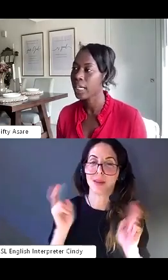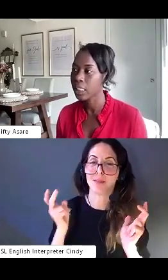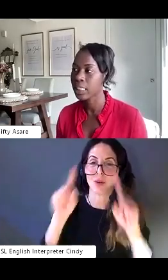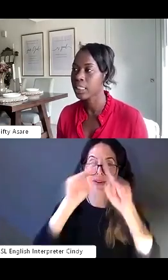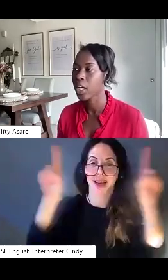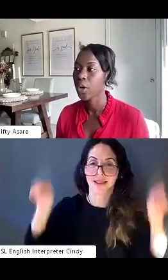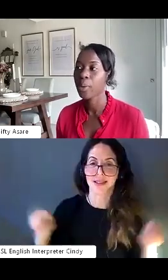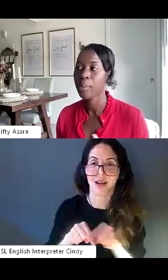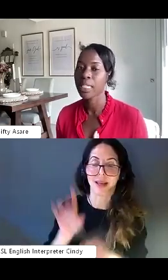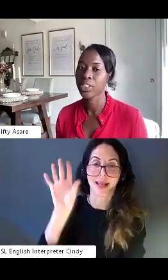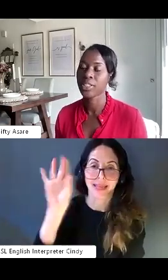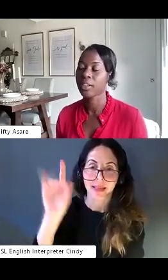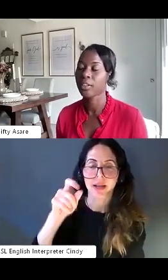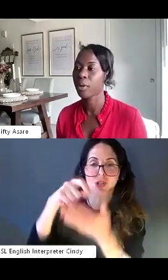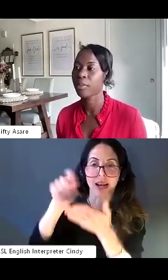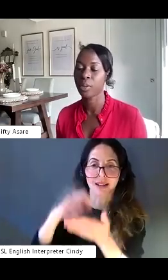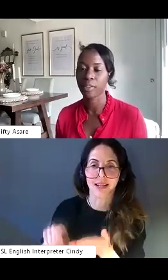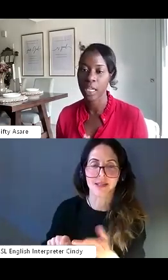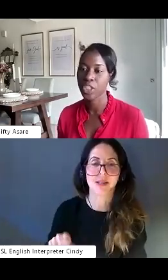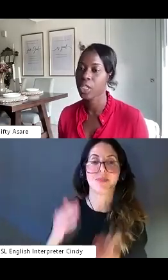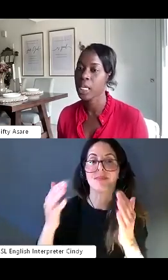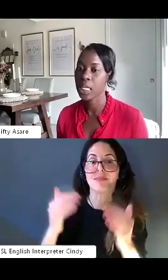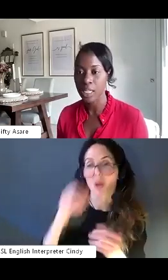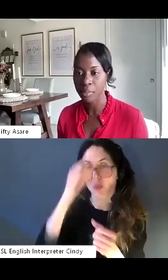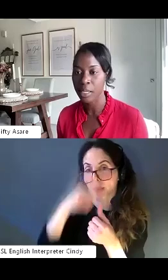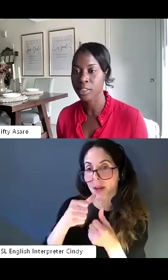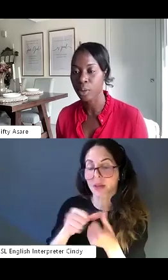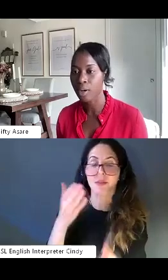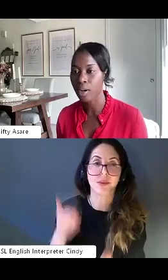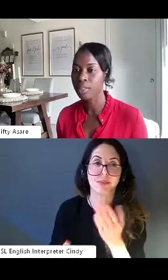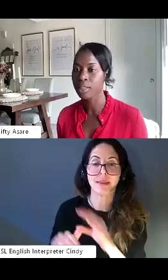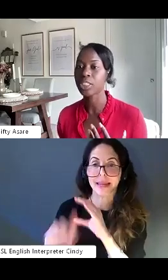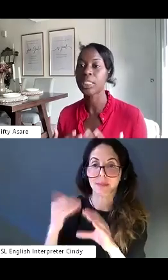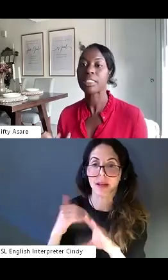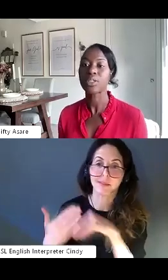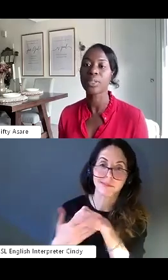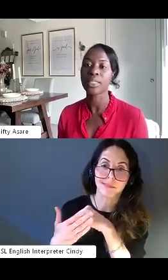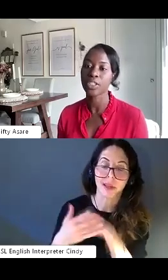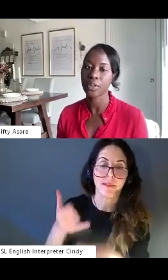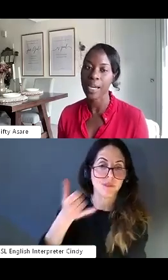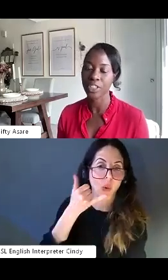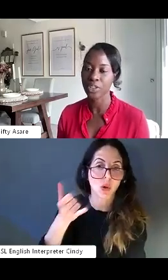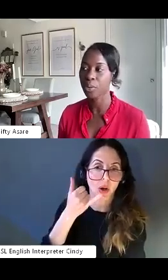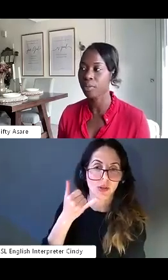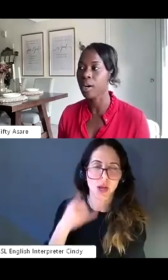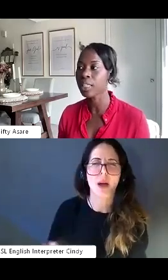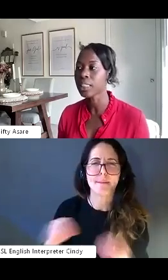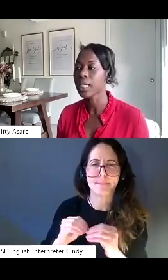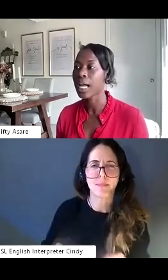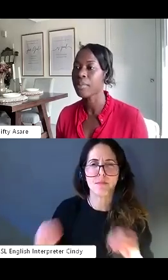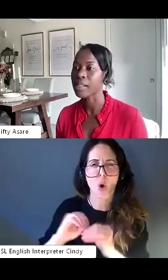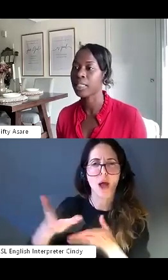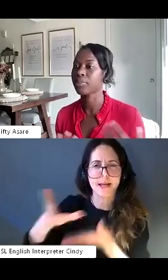having checklists, reminders in the form of notification, emails, phone calls, and just increased interactions